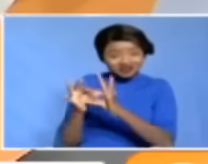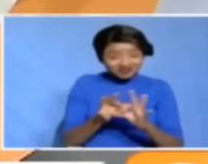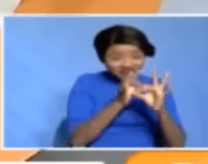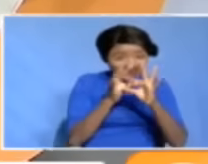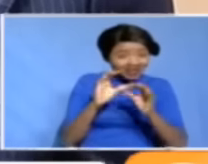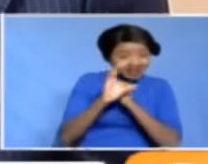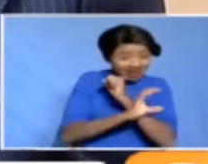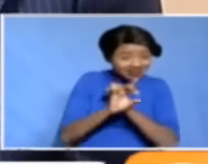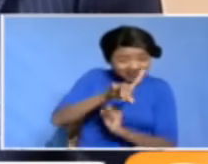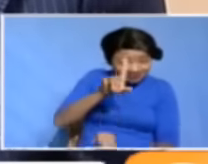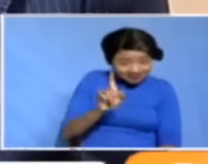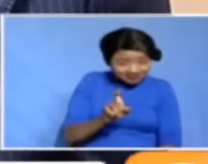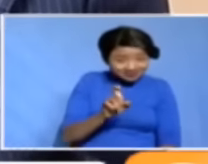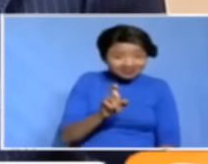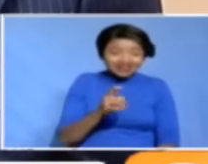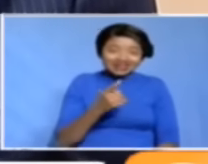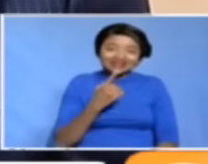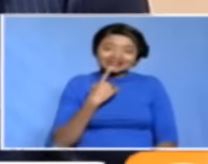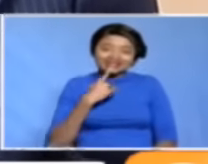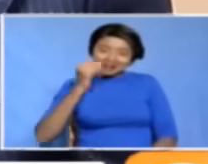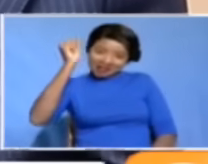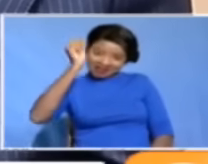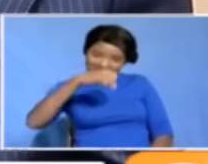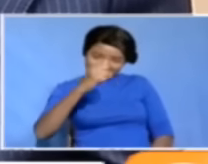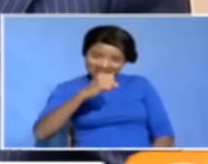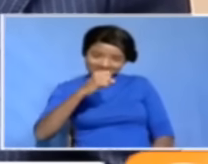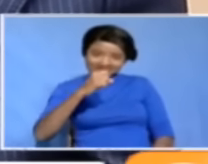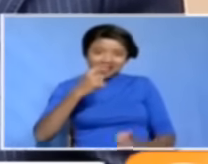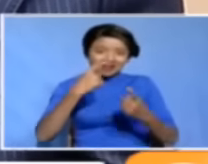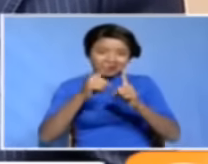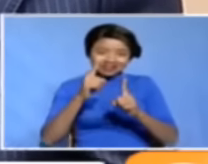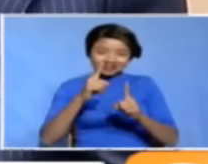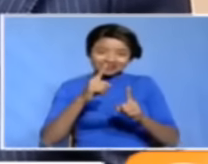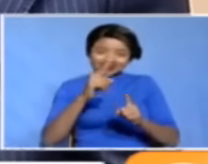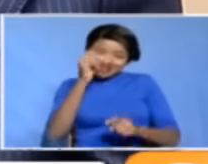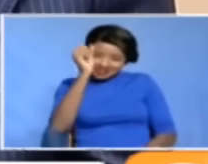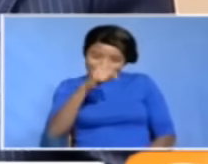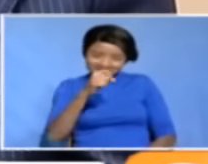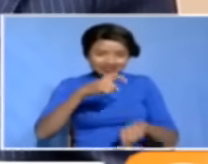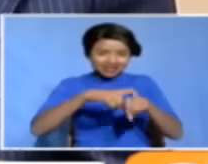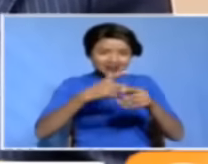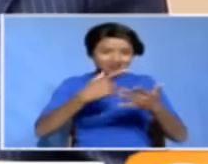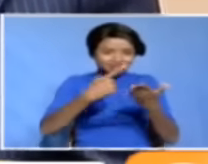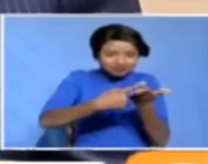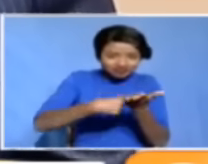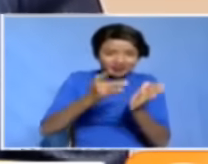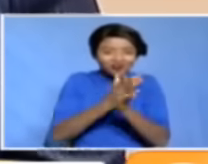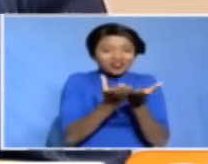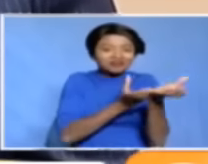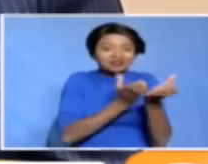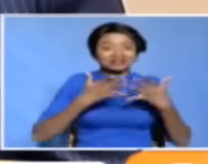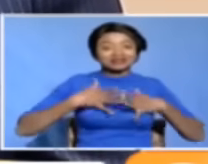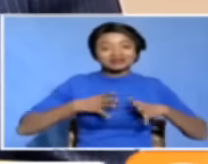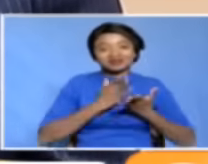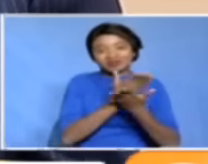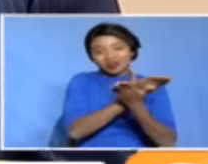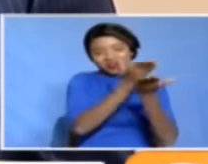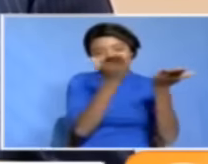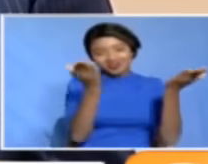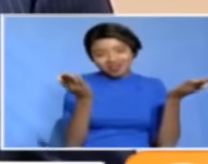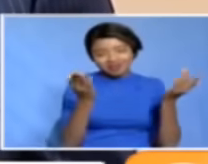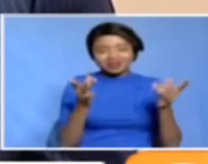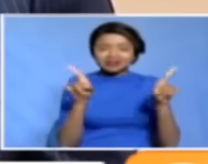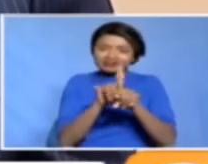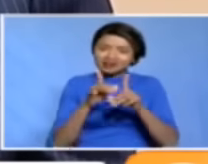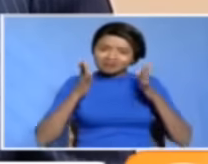So I am giving you yes. Let me first give you yes, then I'm coming to no. Okay. Yes, if you talk to the business community, if you talk to even people like